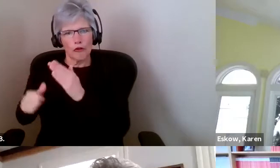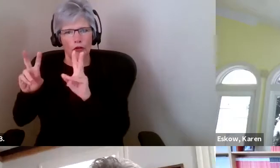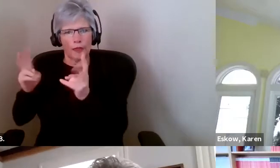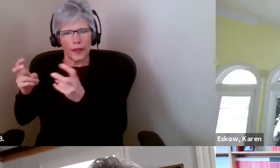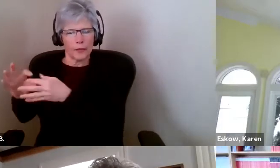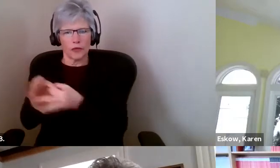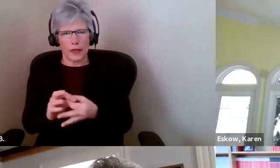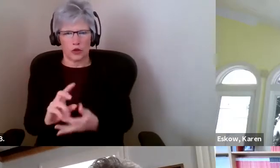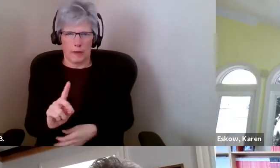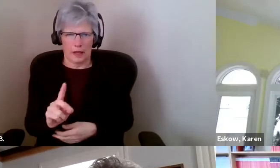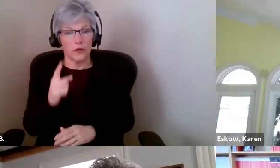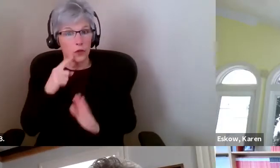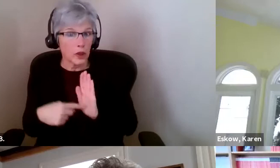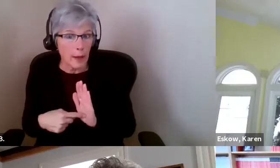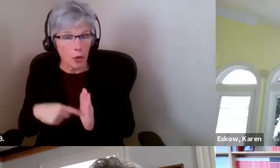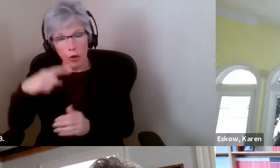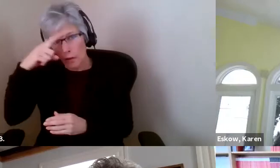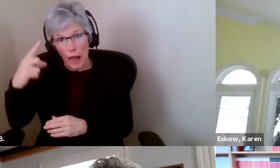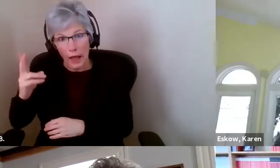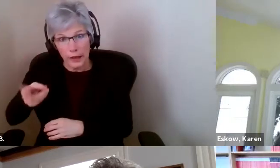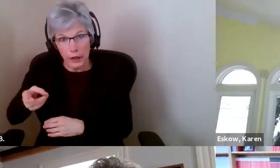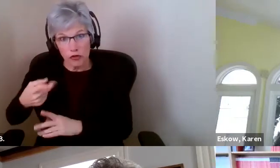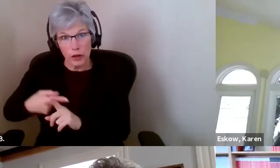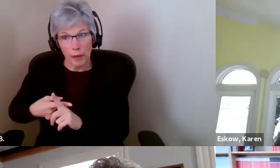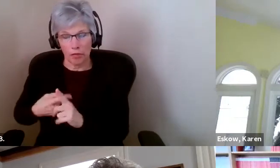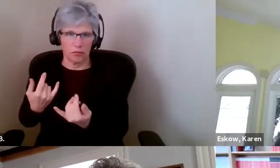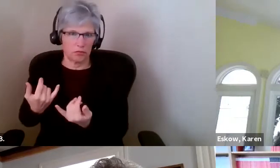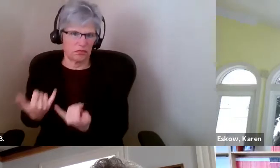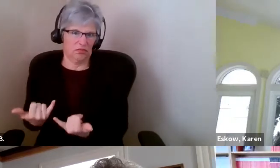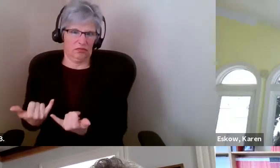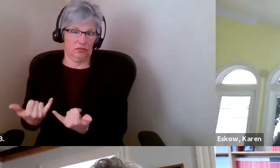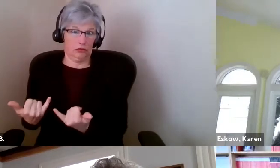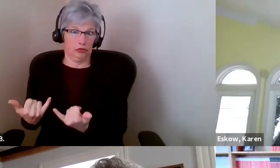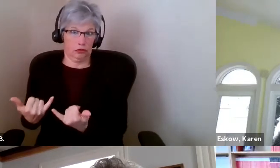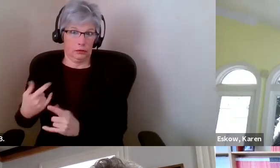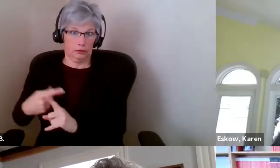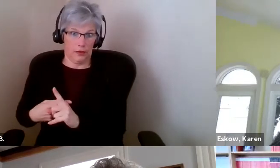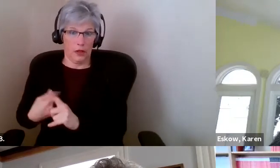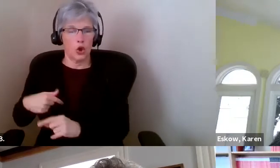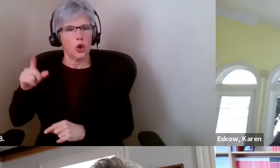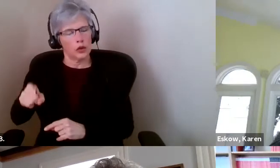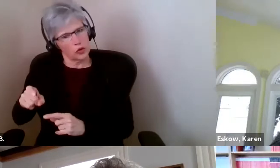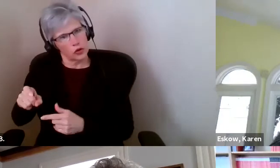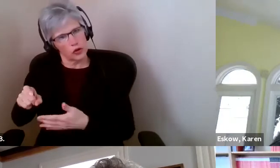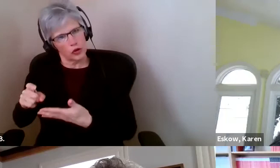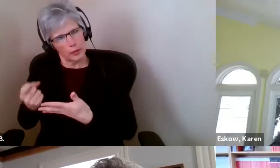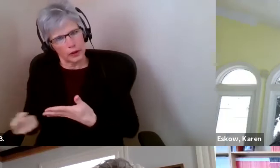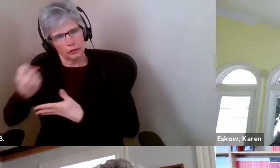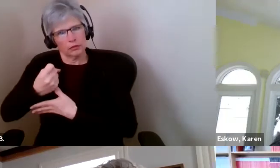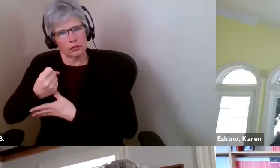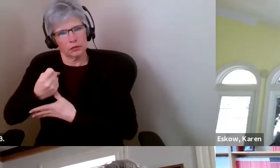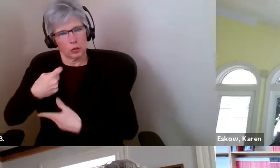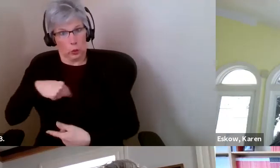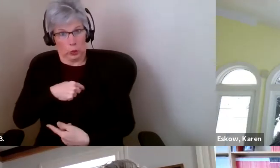So for example, Black History Month we're in it right now. We should be front and center on the campus with having Black History Month